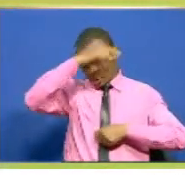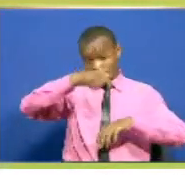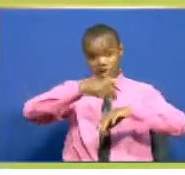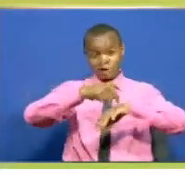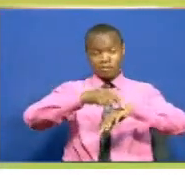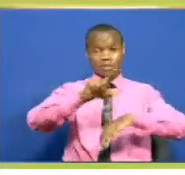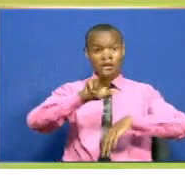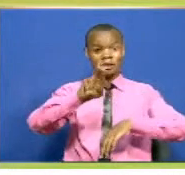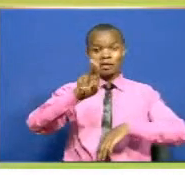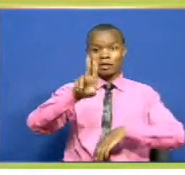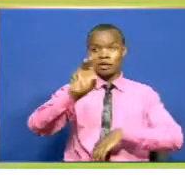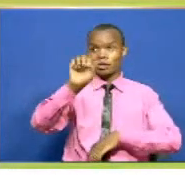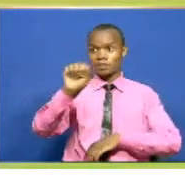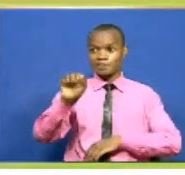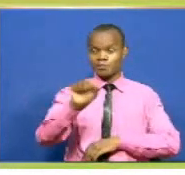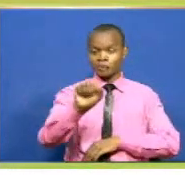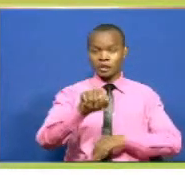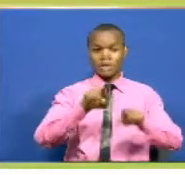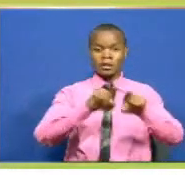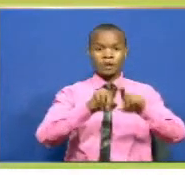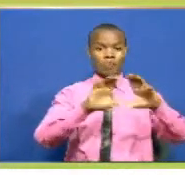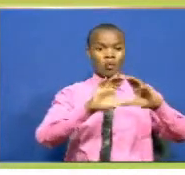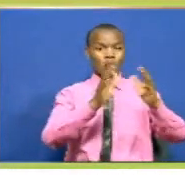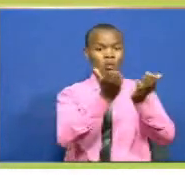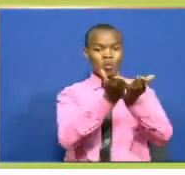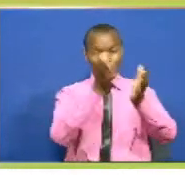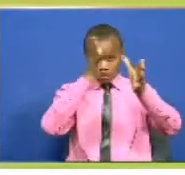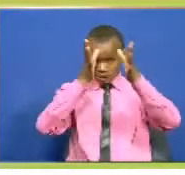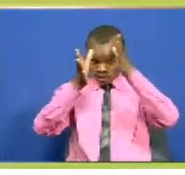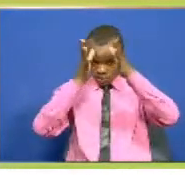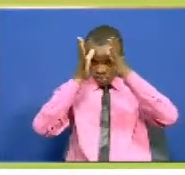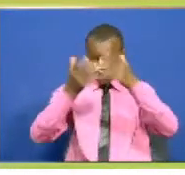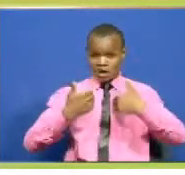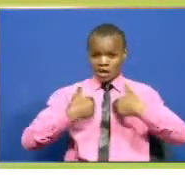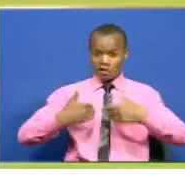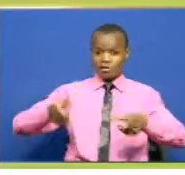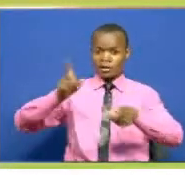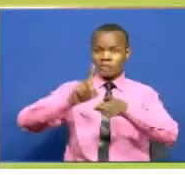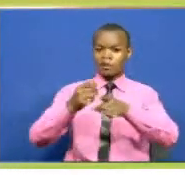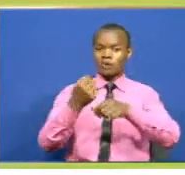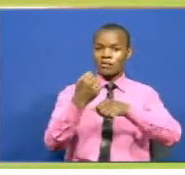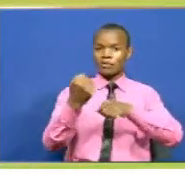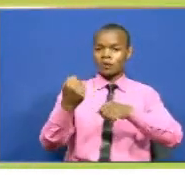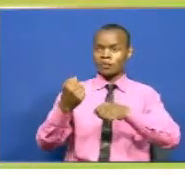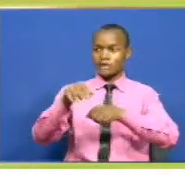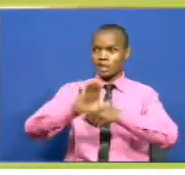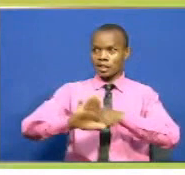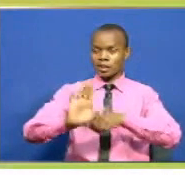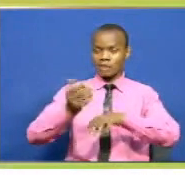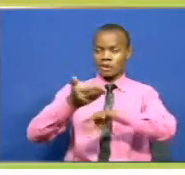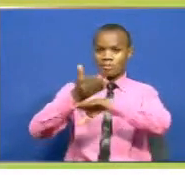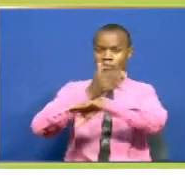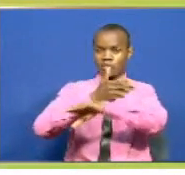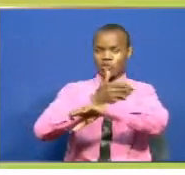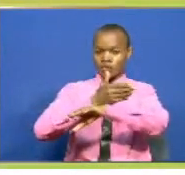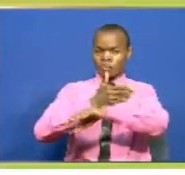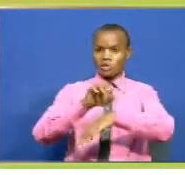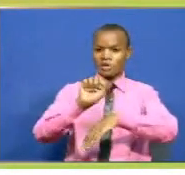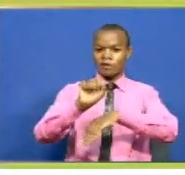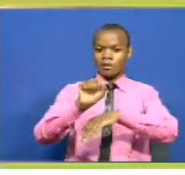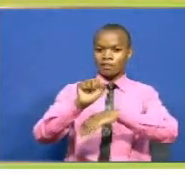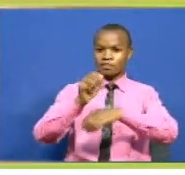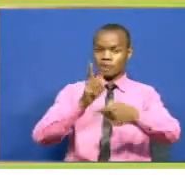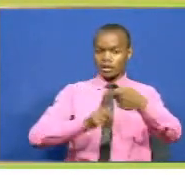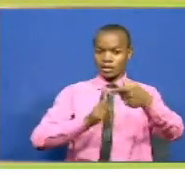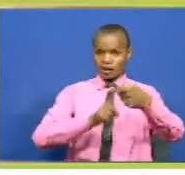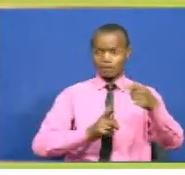Iran's ranking in the Global Innovation Index has also increased by 55 places over the past 5 years. And we